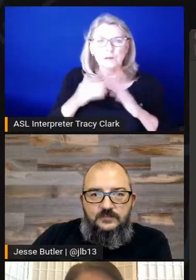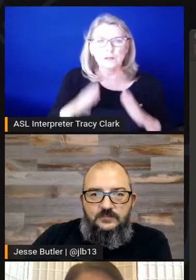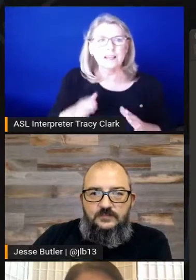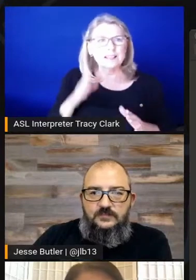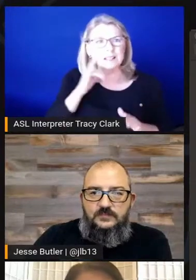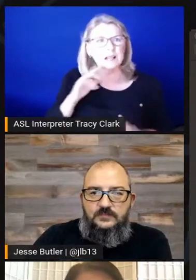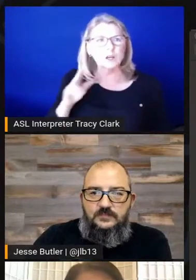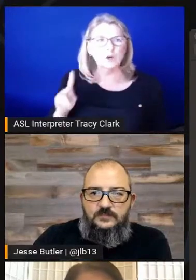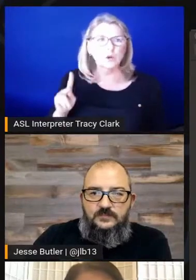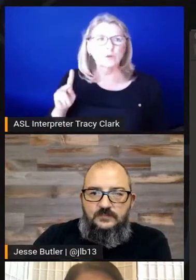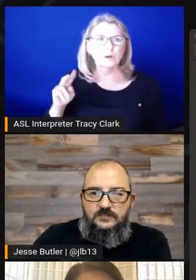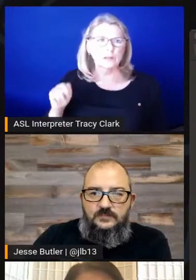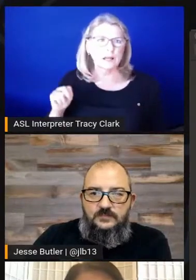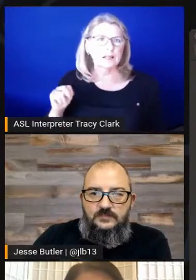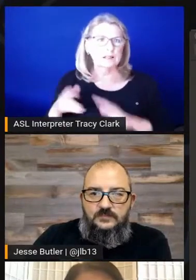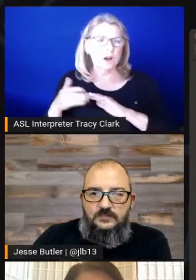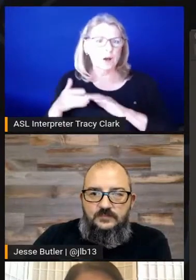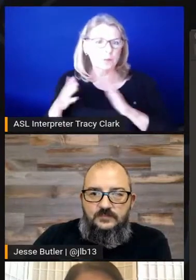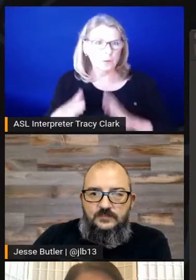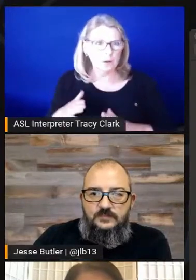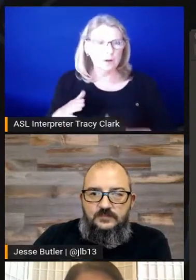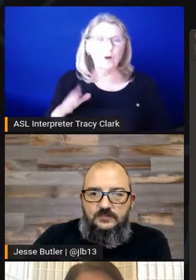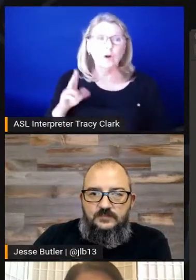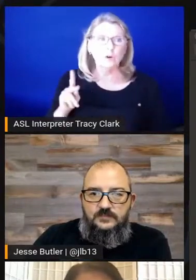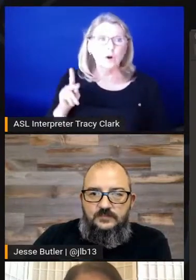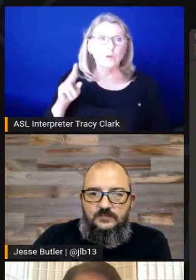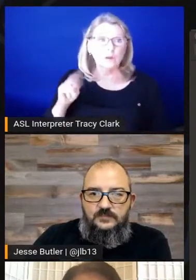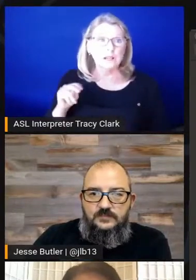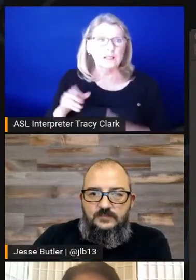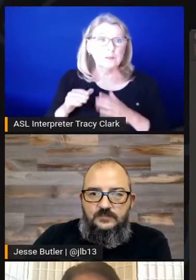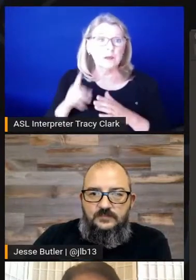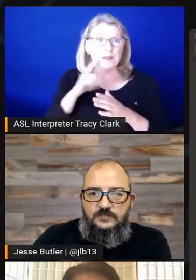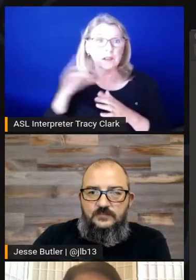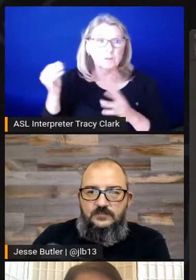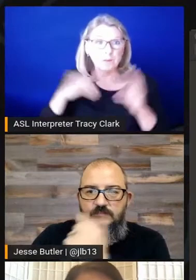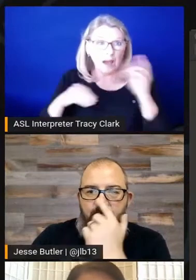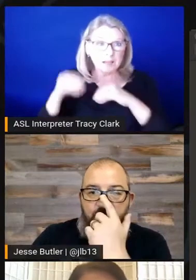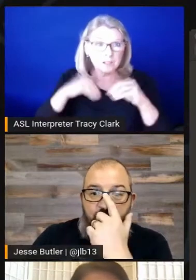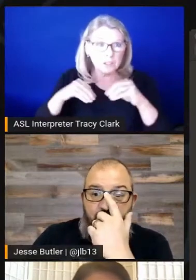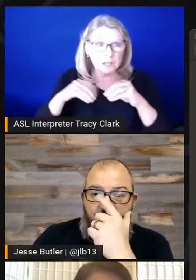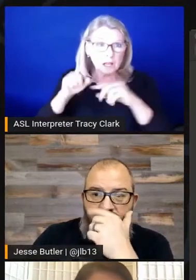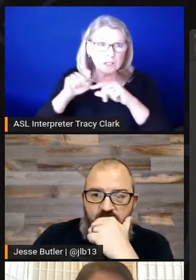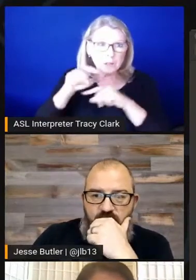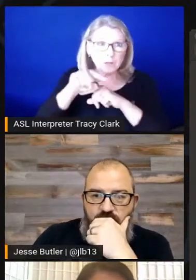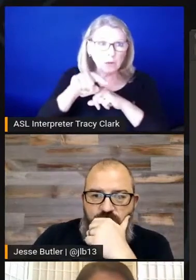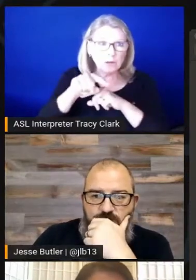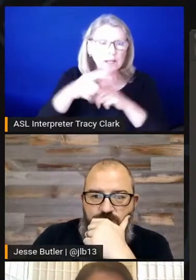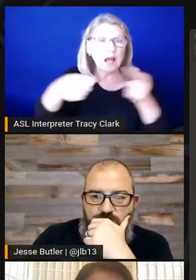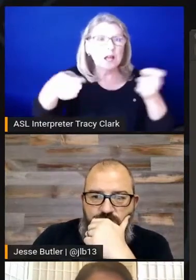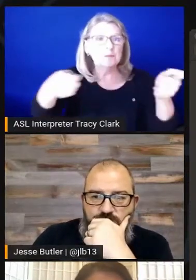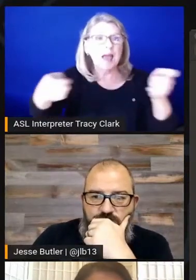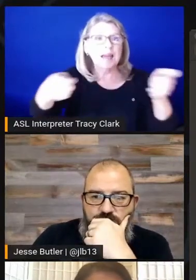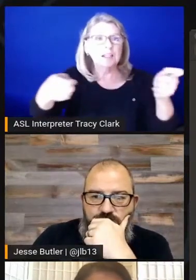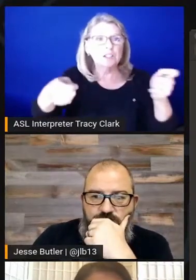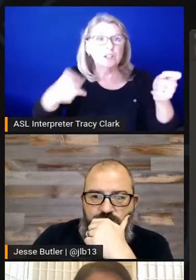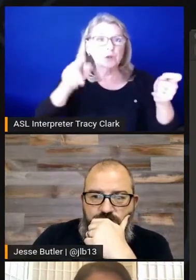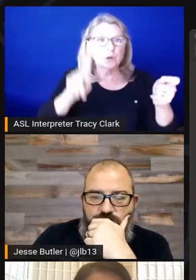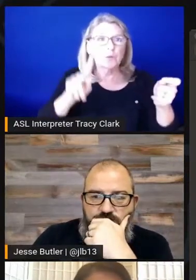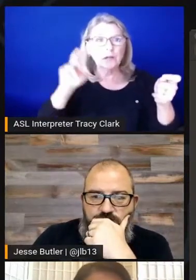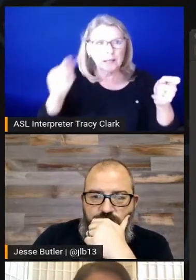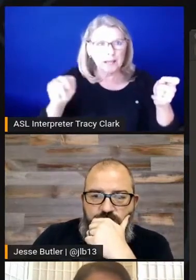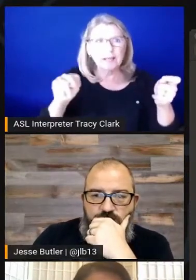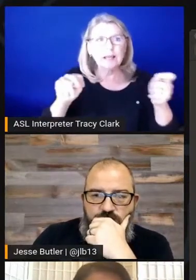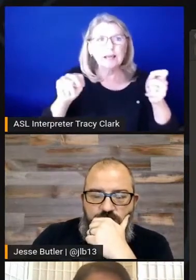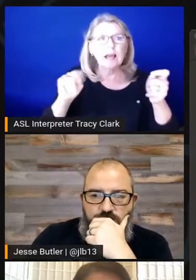is a method of packaging, deploying, and managing a Kubernetes native application. And it